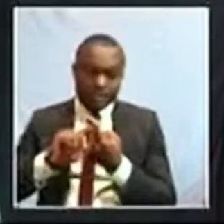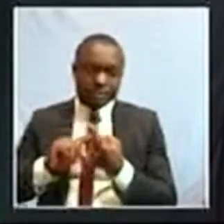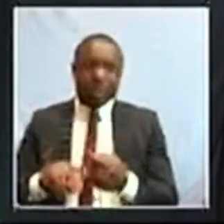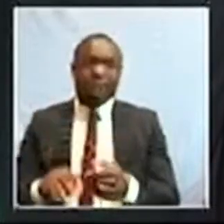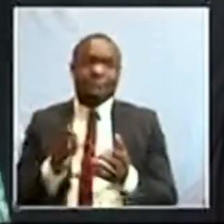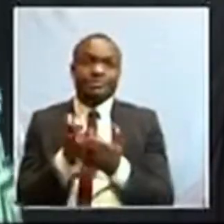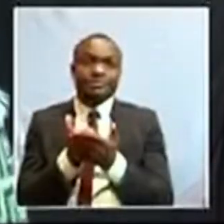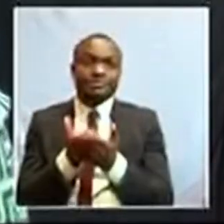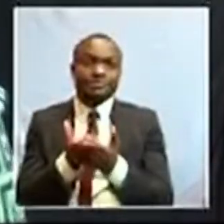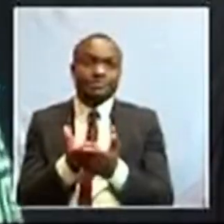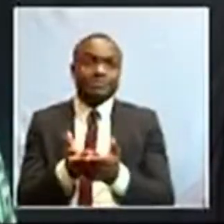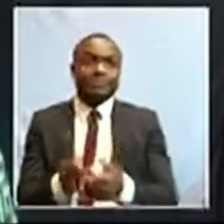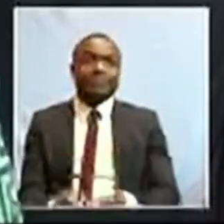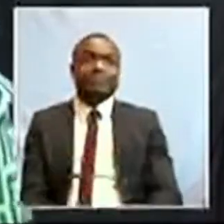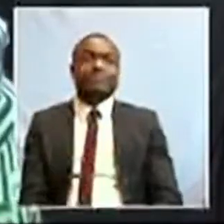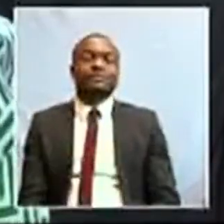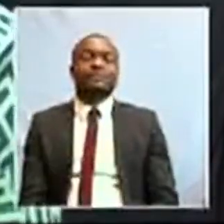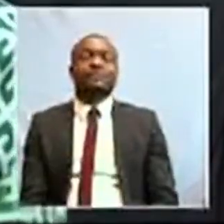I submit.